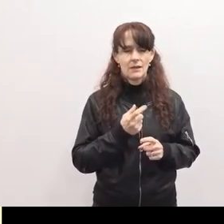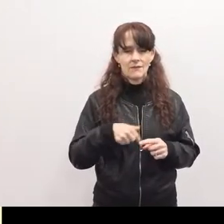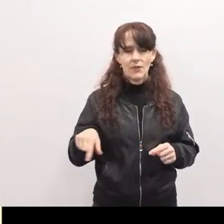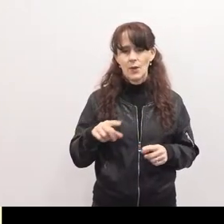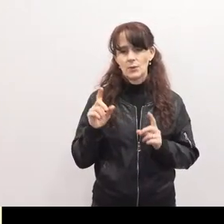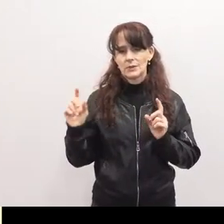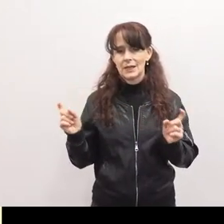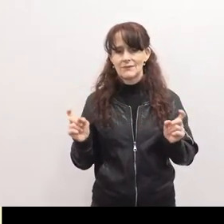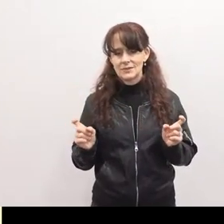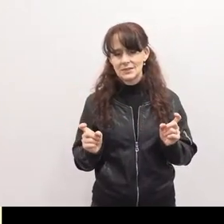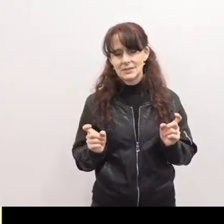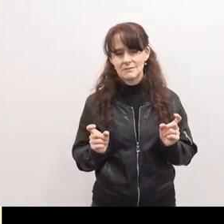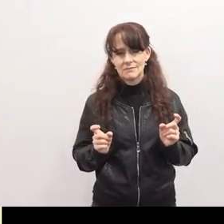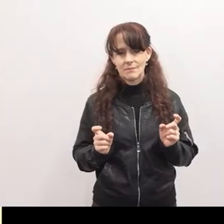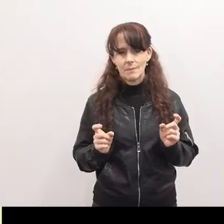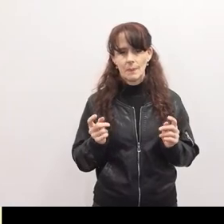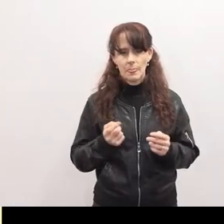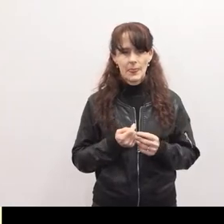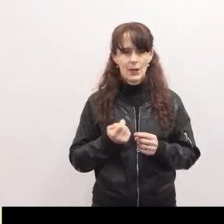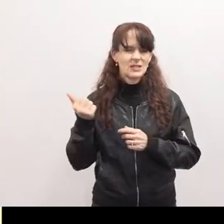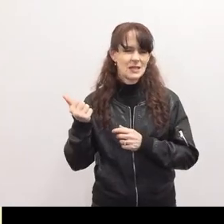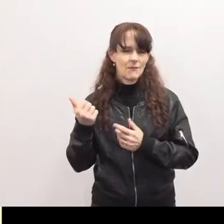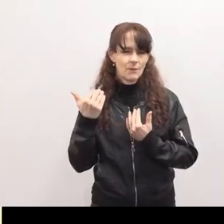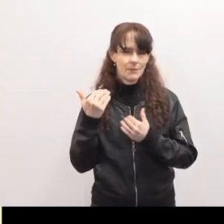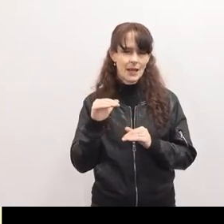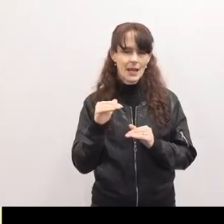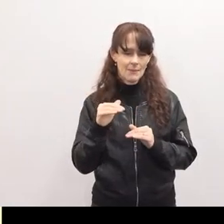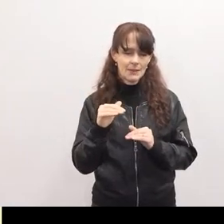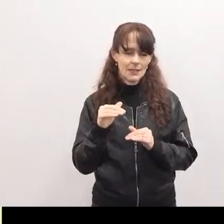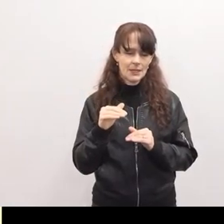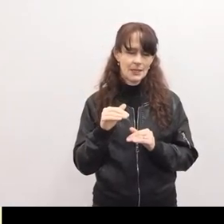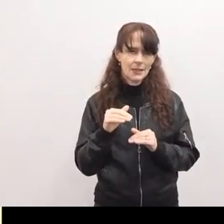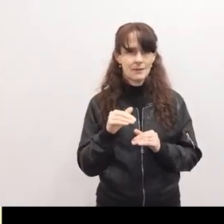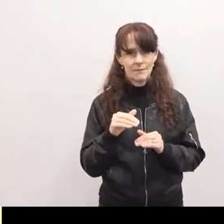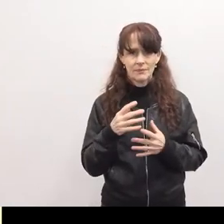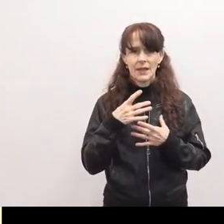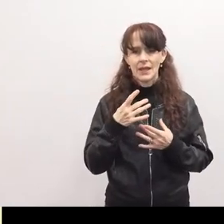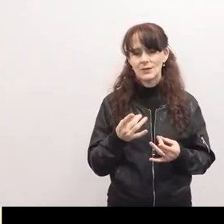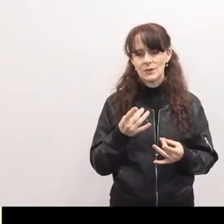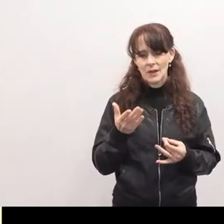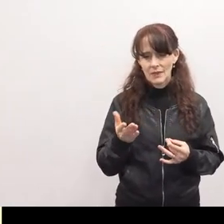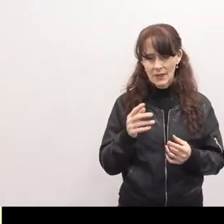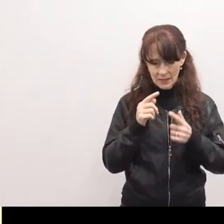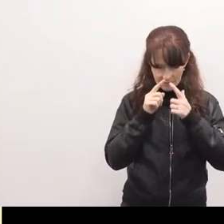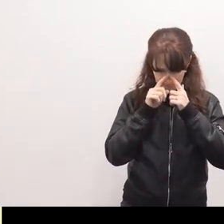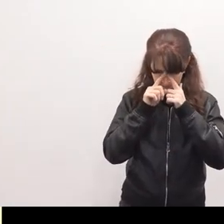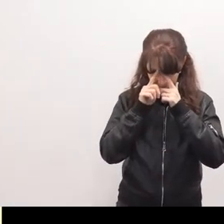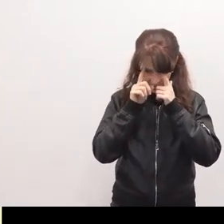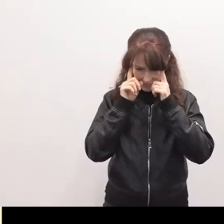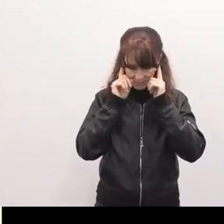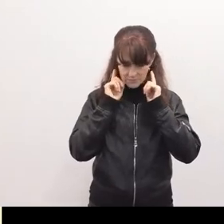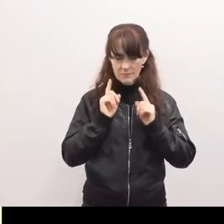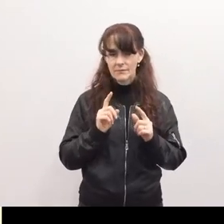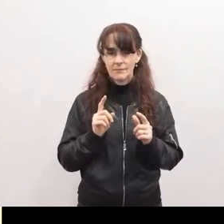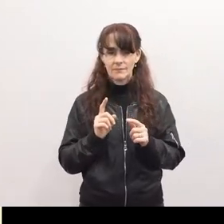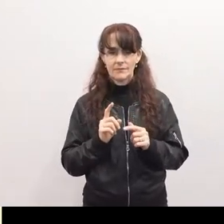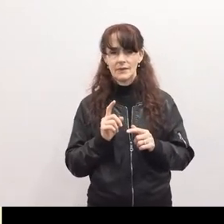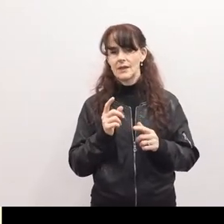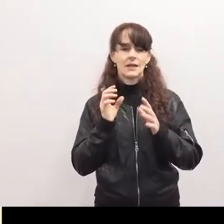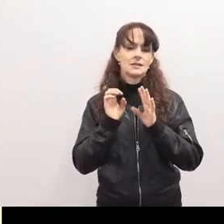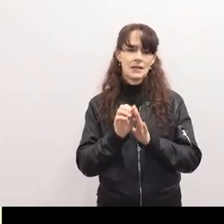gifts. They're exempt from the limit. And the interesting thing is, I'll give you a quick example of how the limit plays